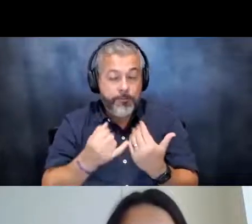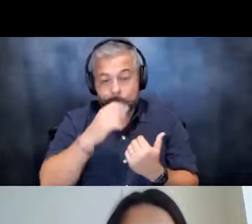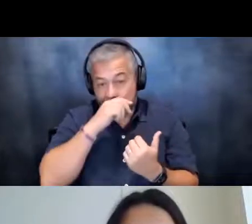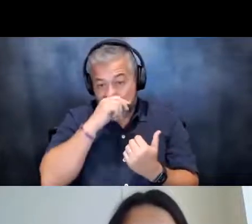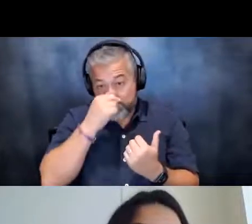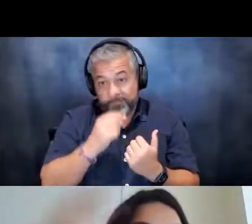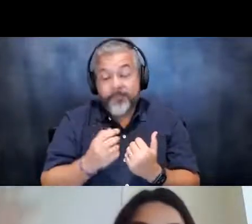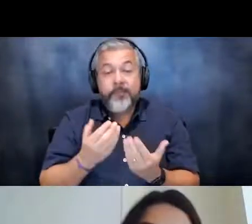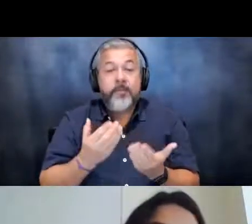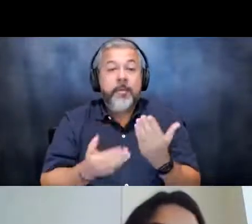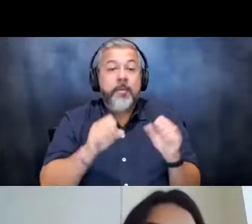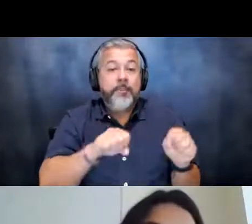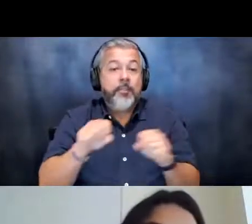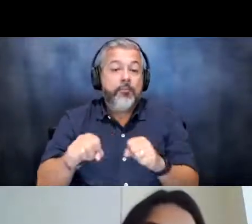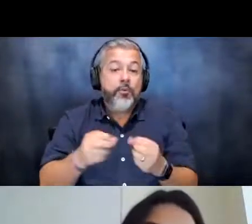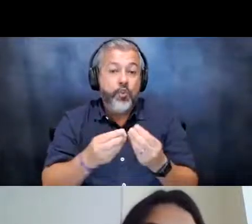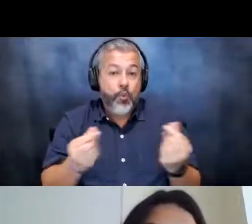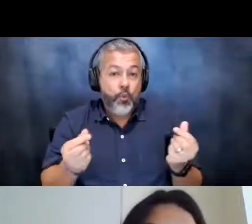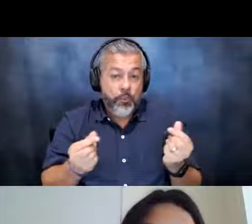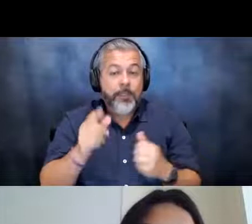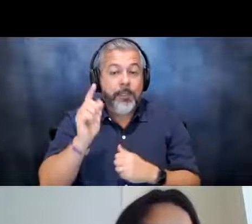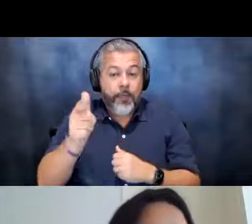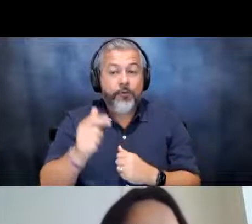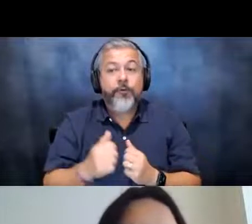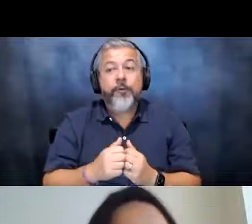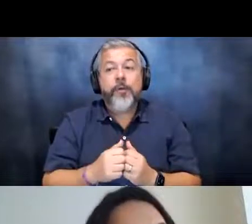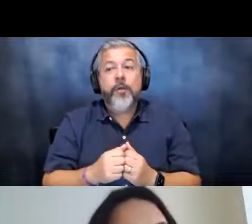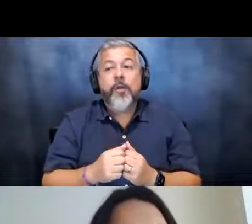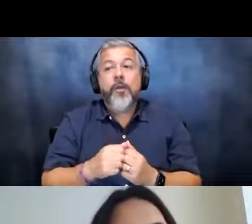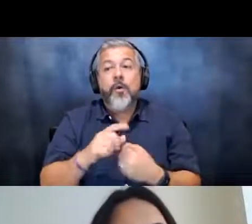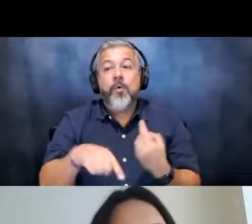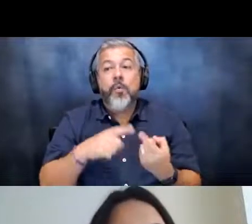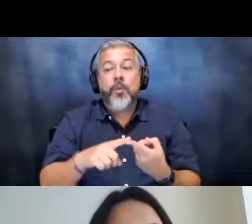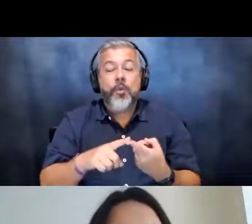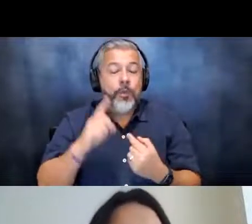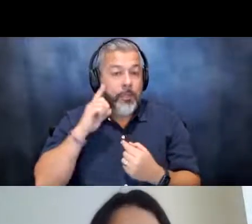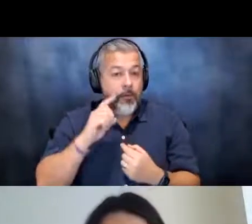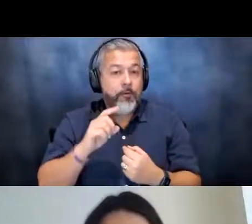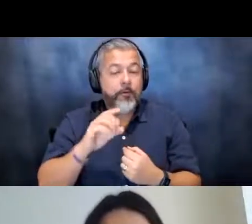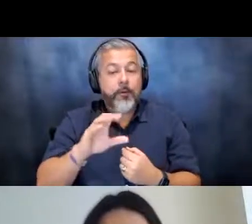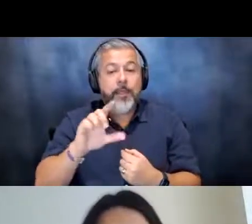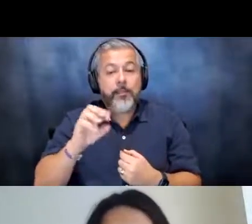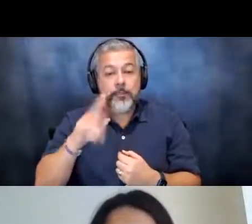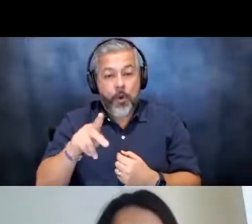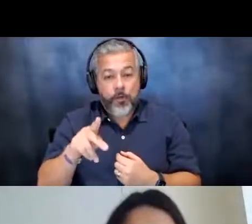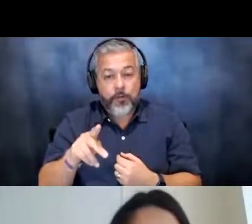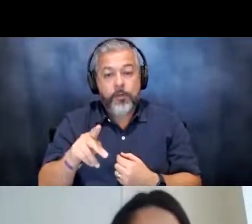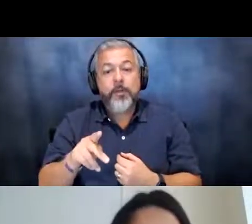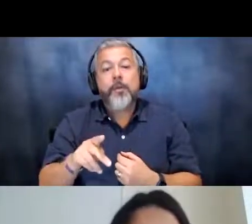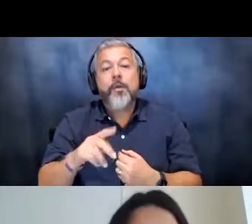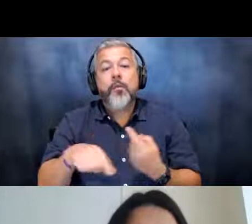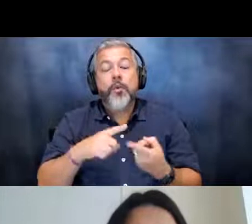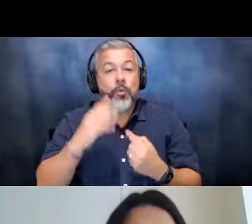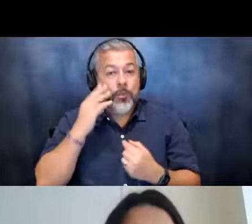a potential solution later down the line. When you hear Calspark, or when you see Calspark, when you experience